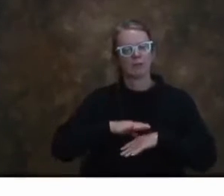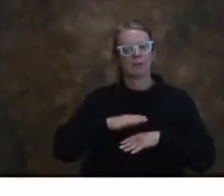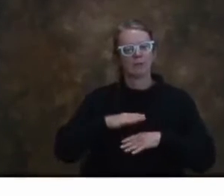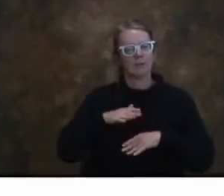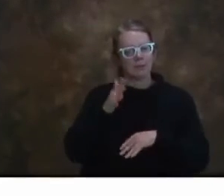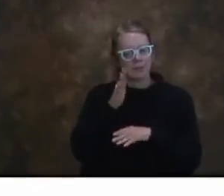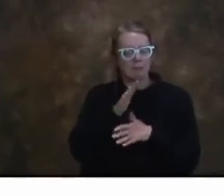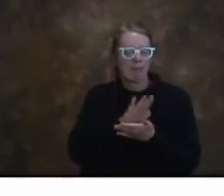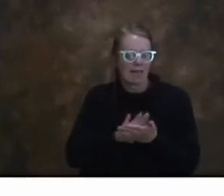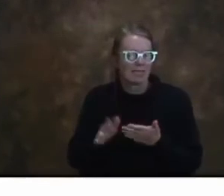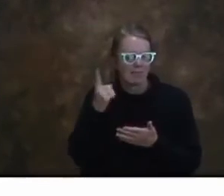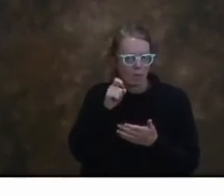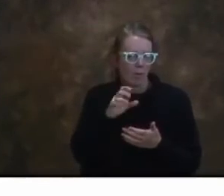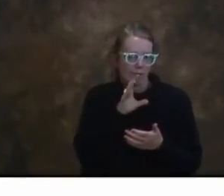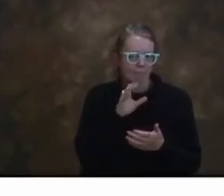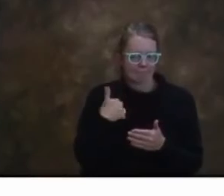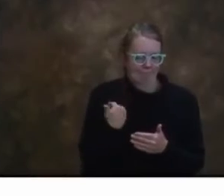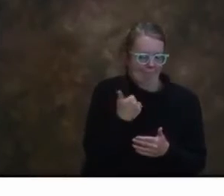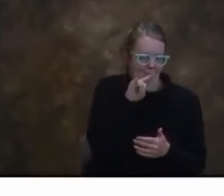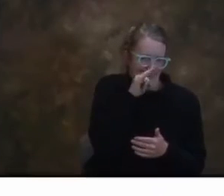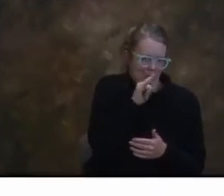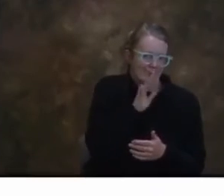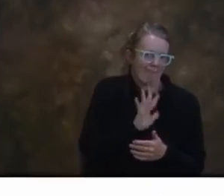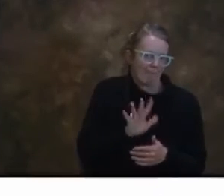11 range.